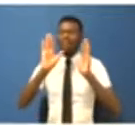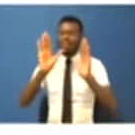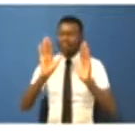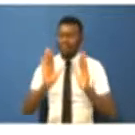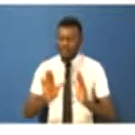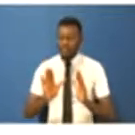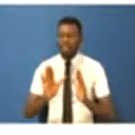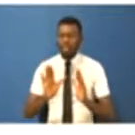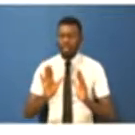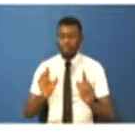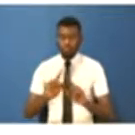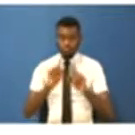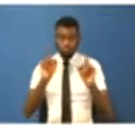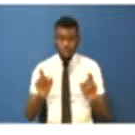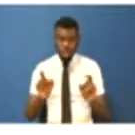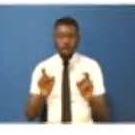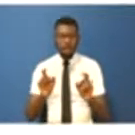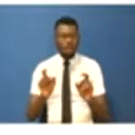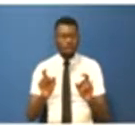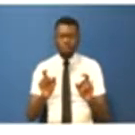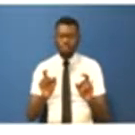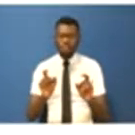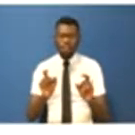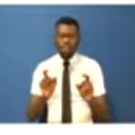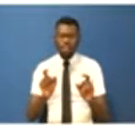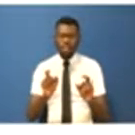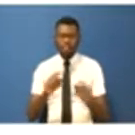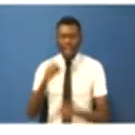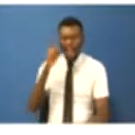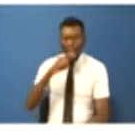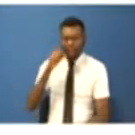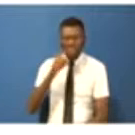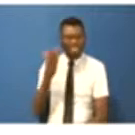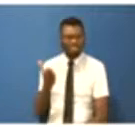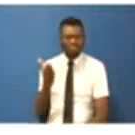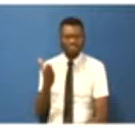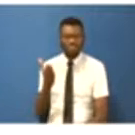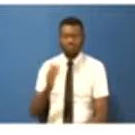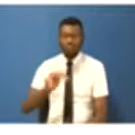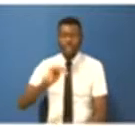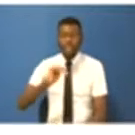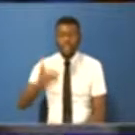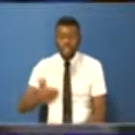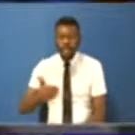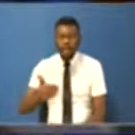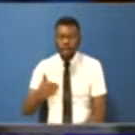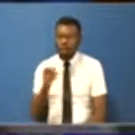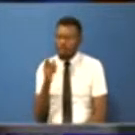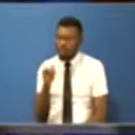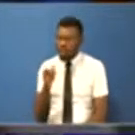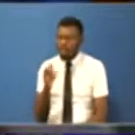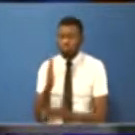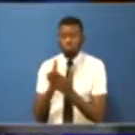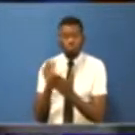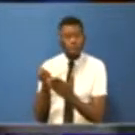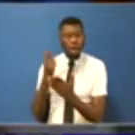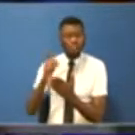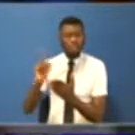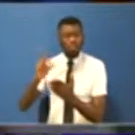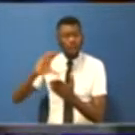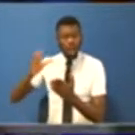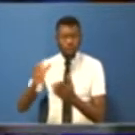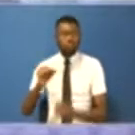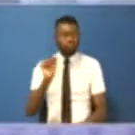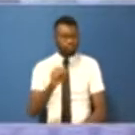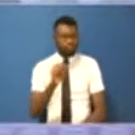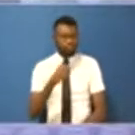and a pertinent question as to garbage yes in the city do you understand nairobi county yes i